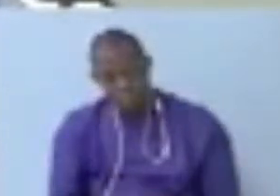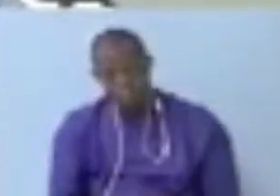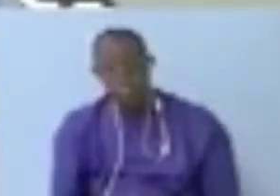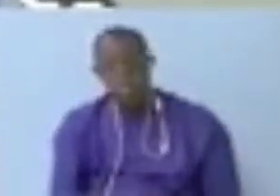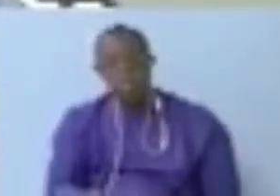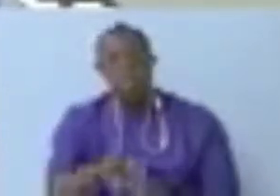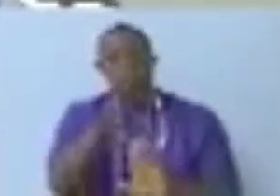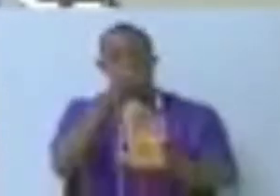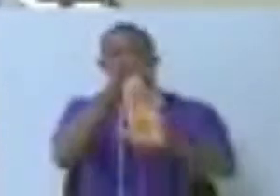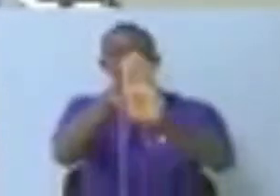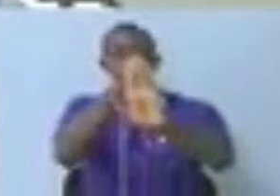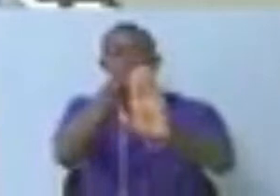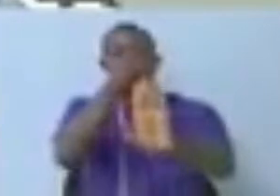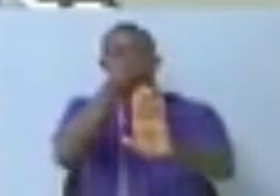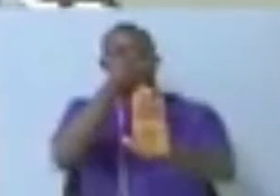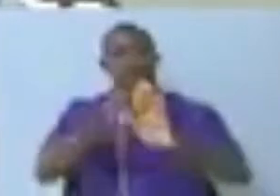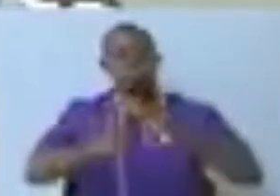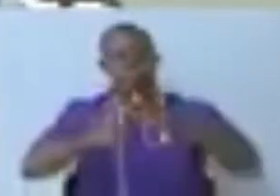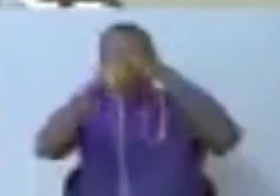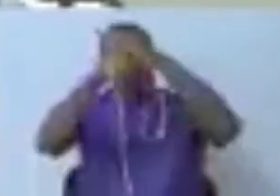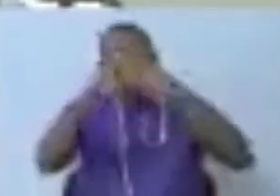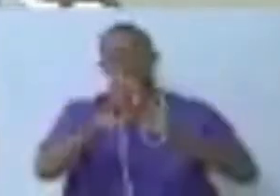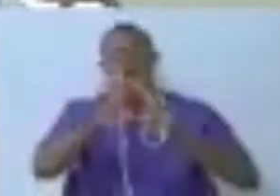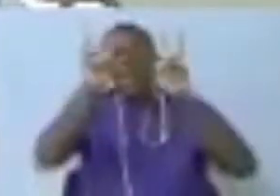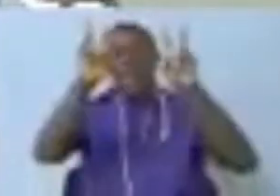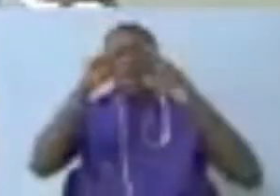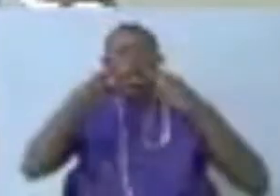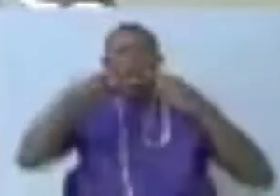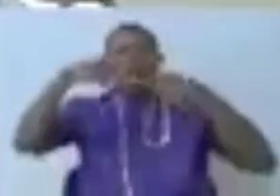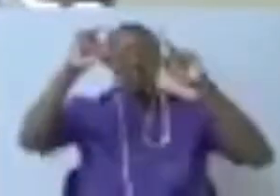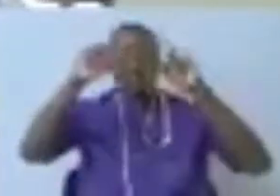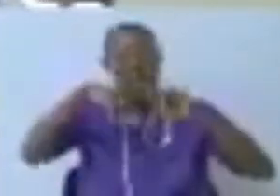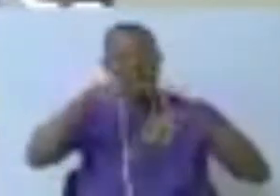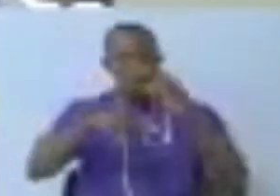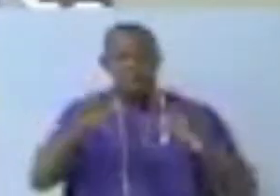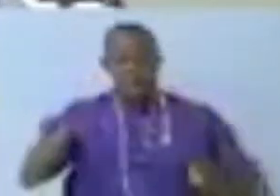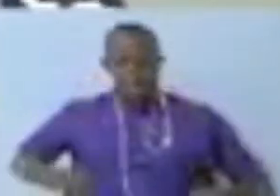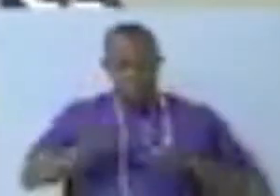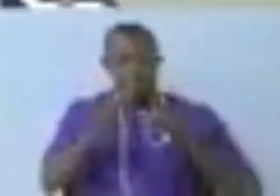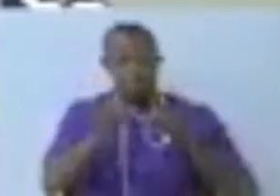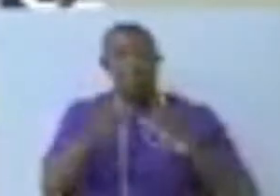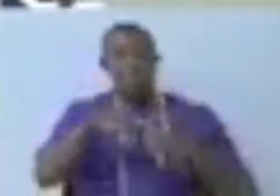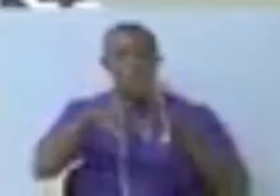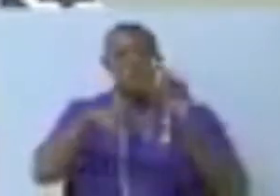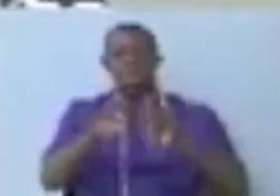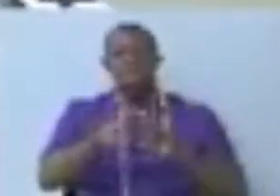defended Jammeh's announcement about implementation of the death penalty.